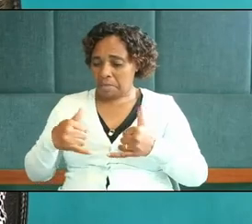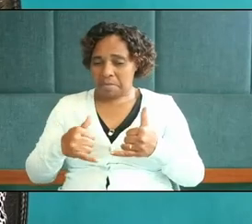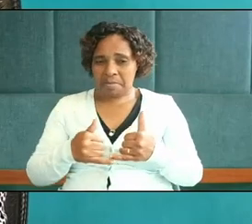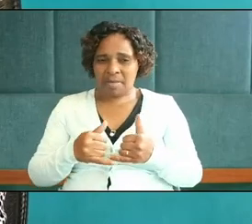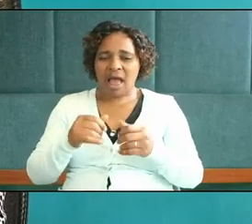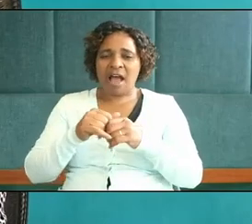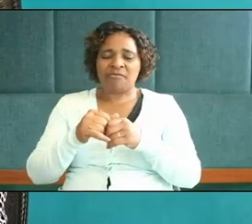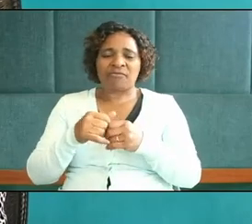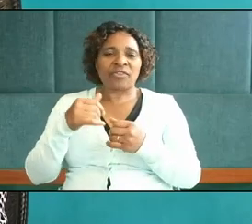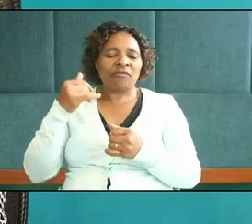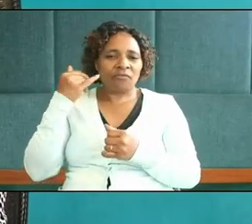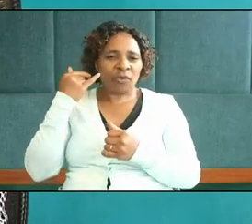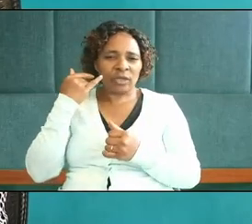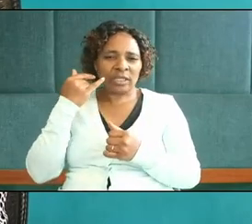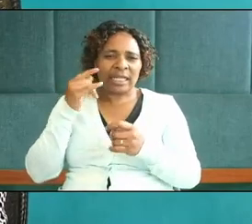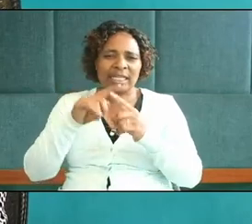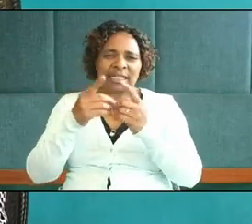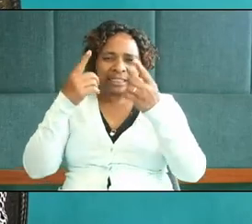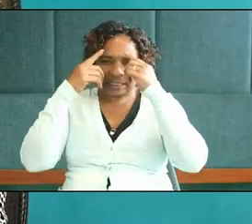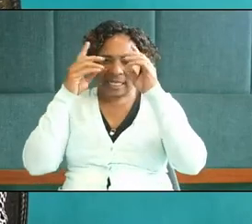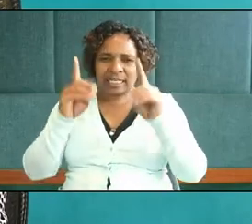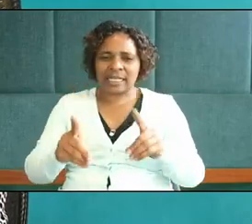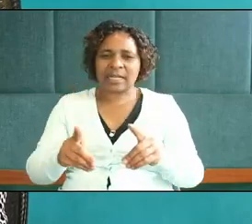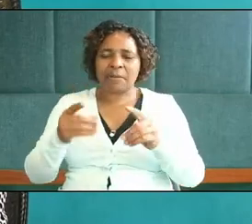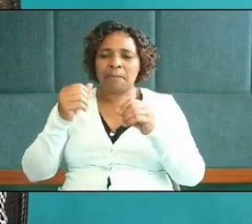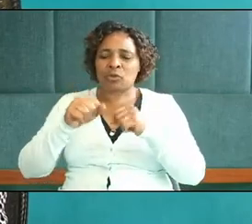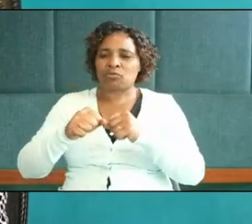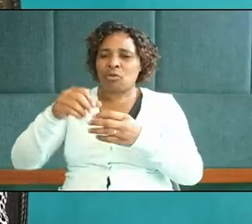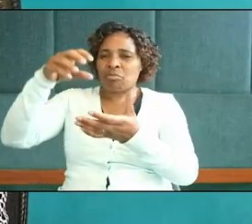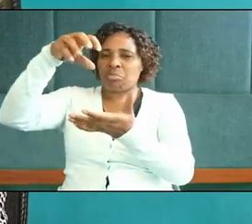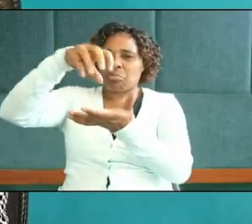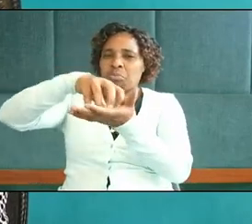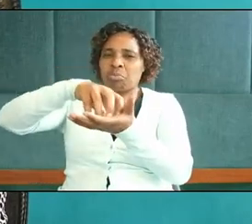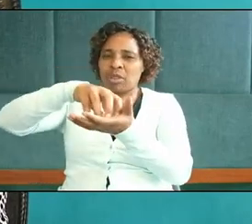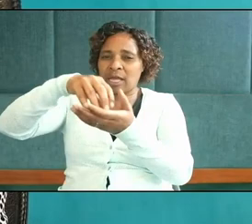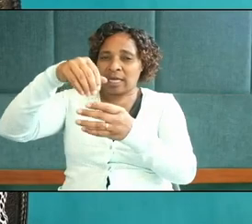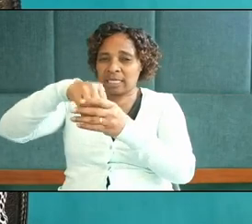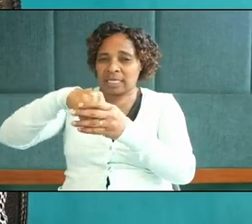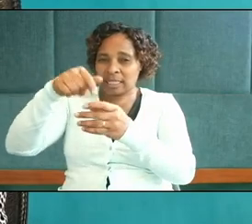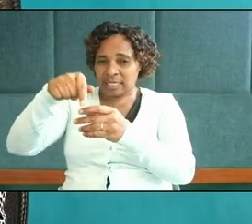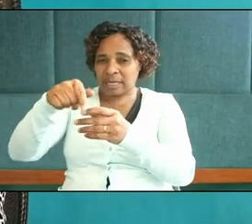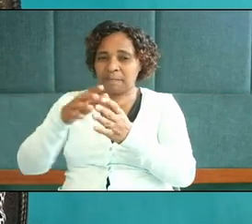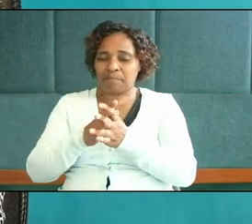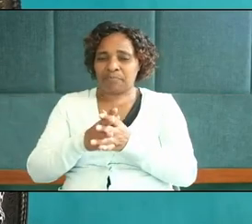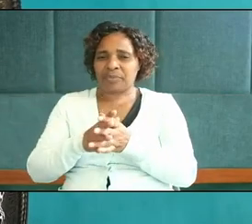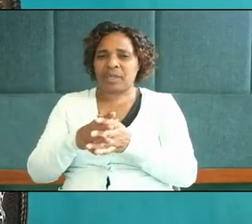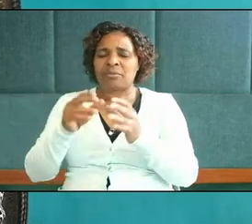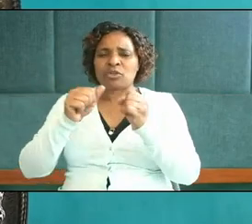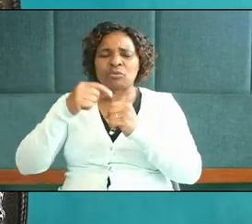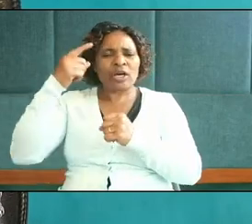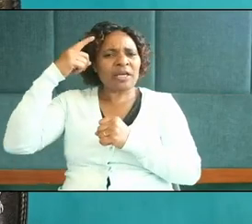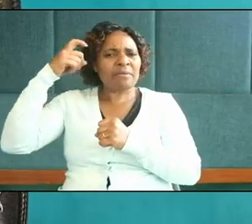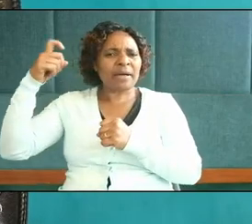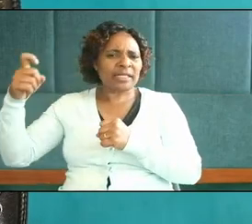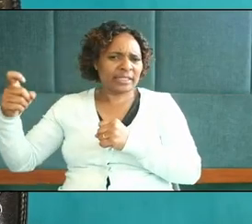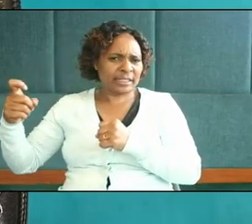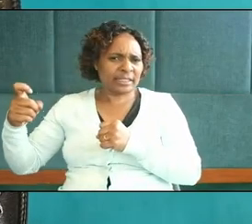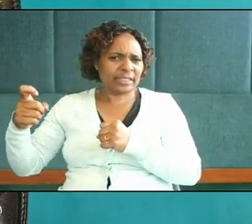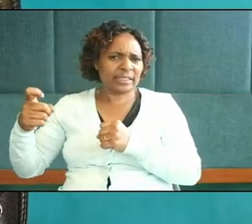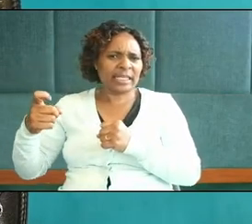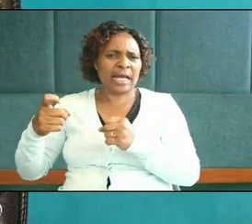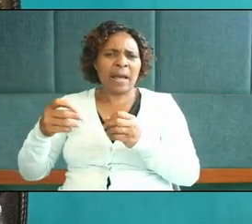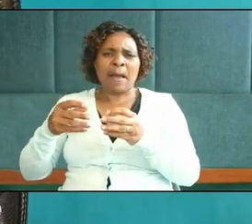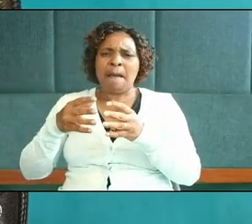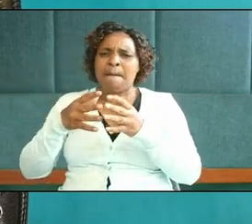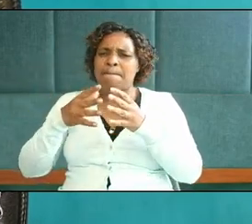pond. So with his toy boat, he decided that he's going to place it in that pond. And as he placed it there, he imagined it being a